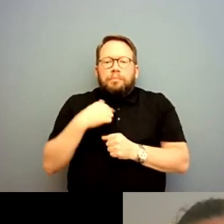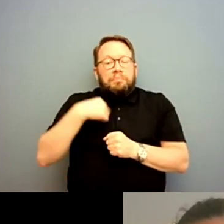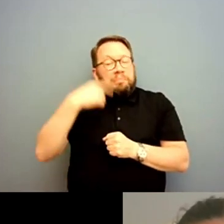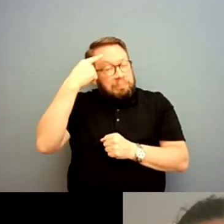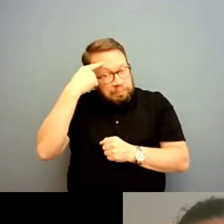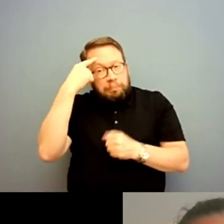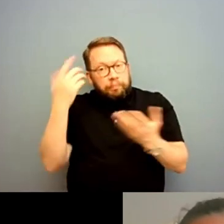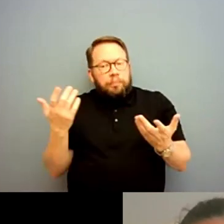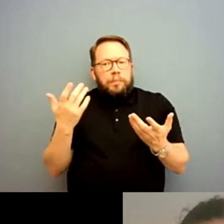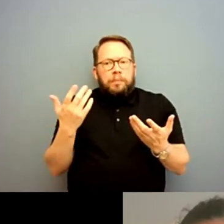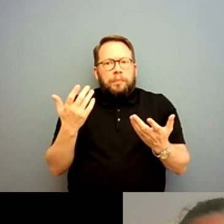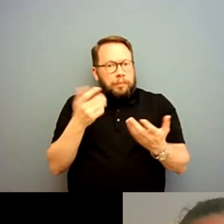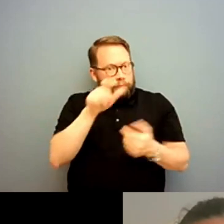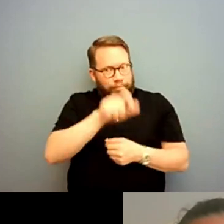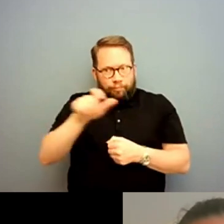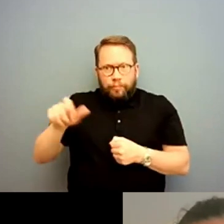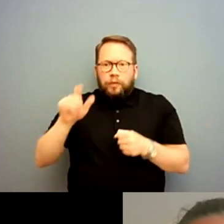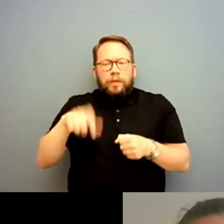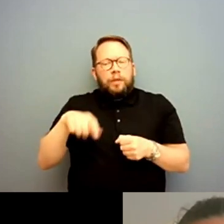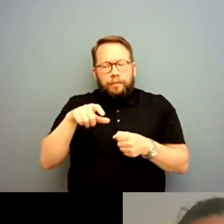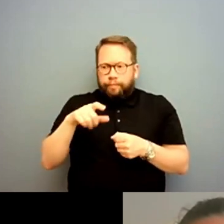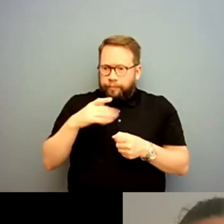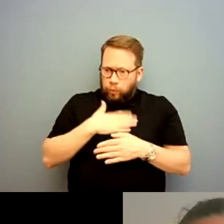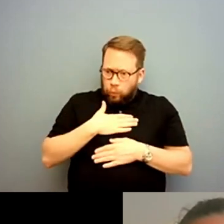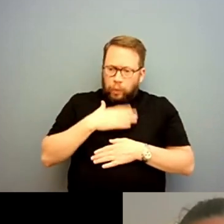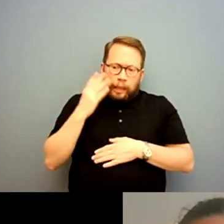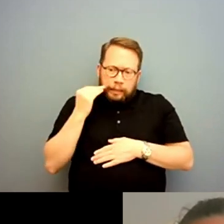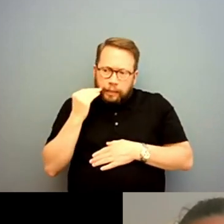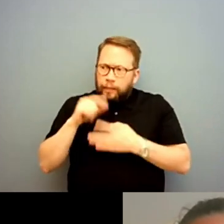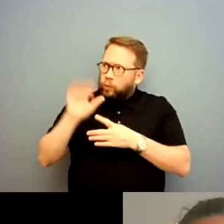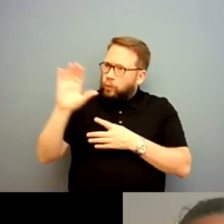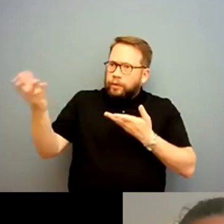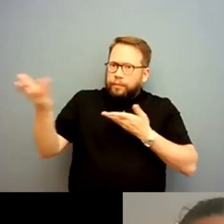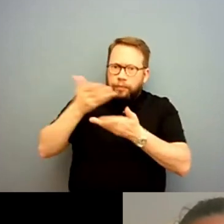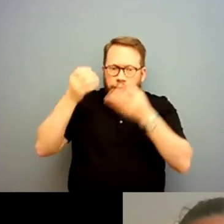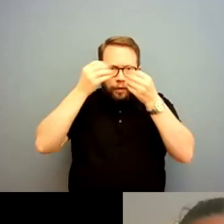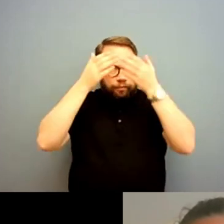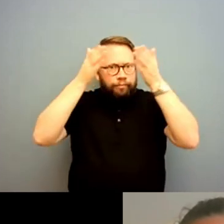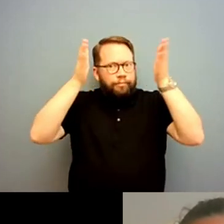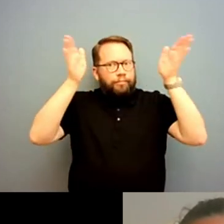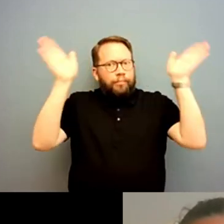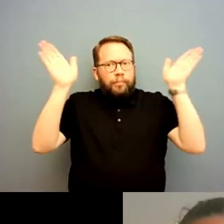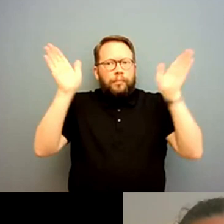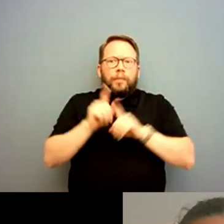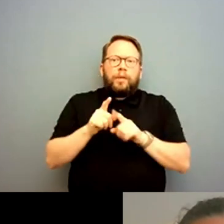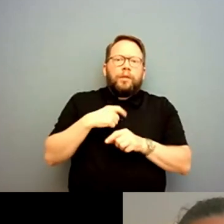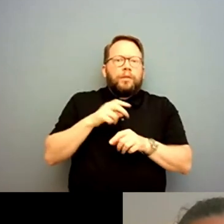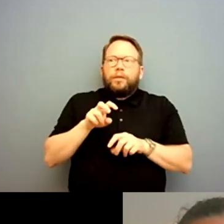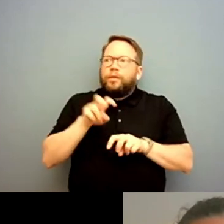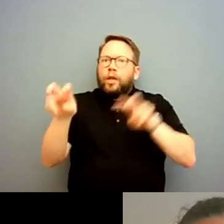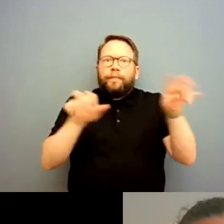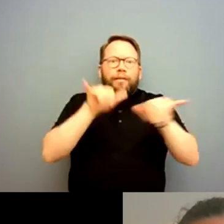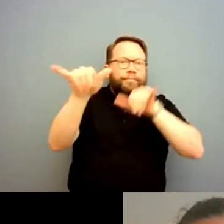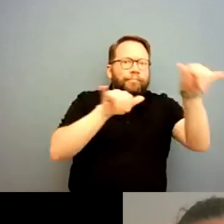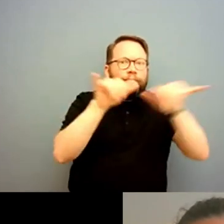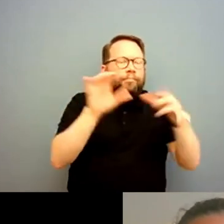the traveler community in my country, where there are similar issues with the, for example, the